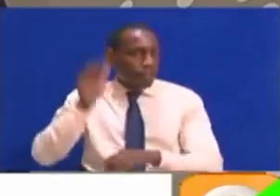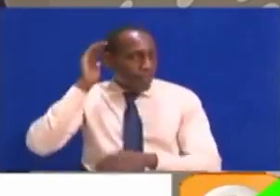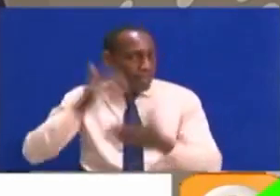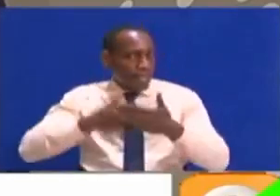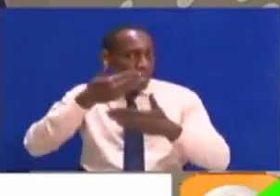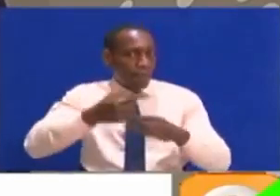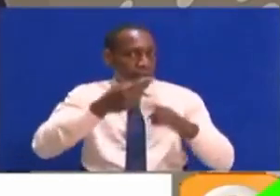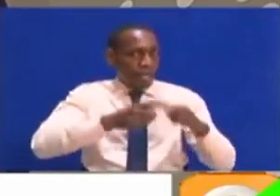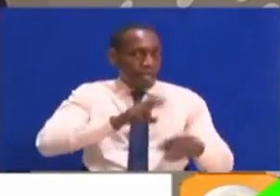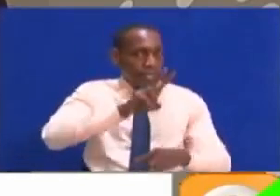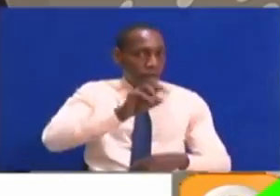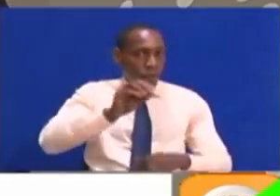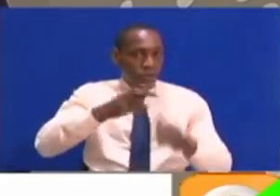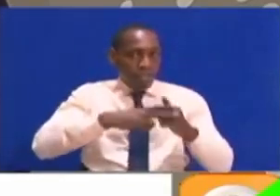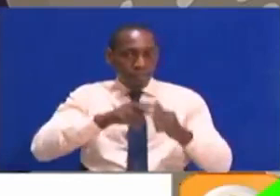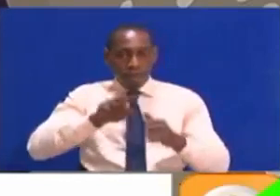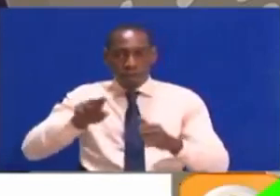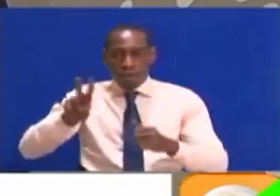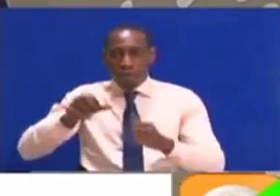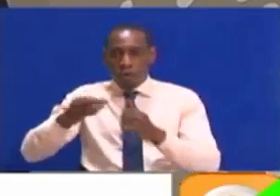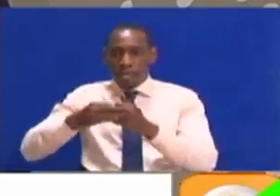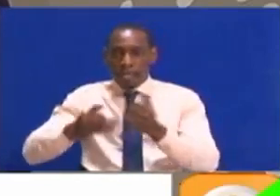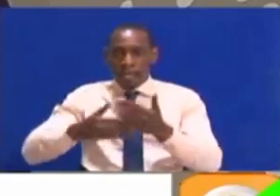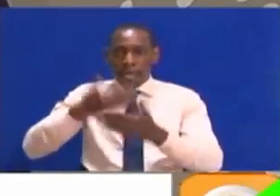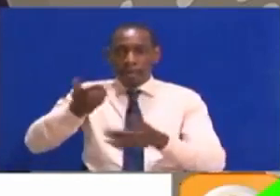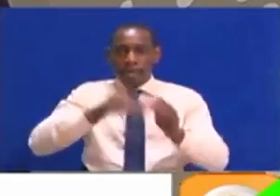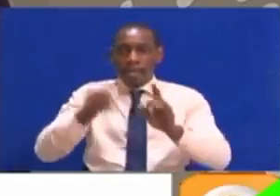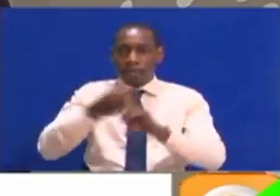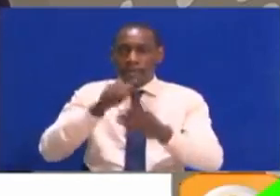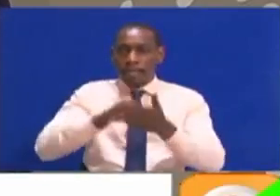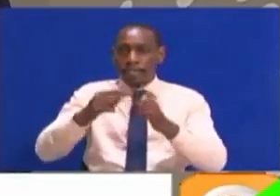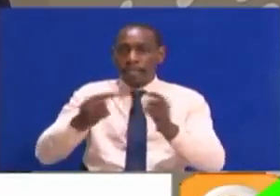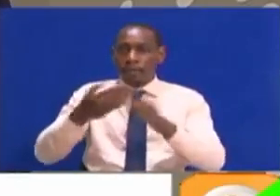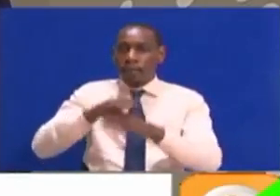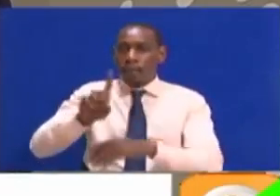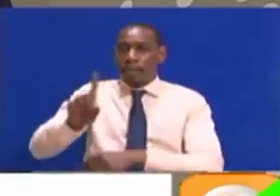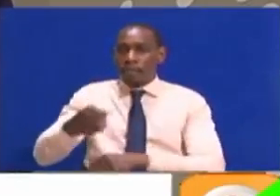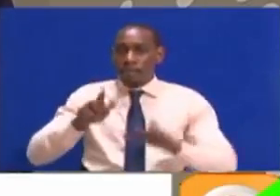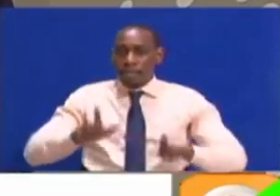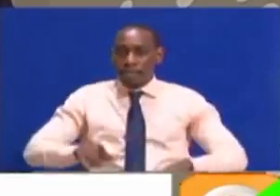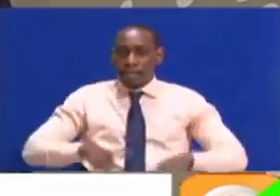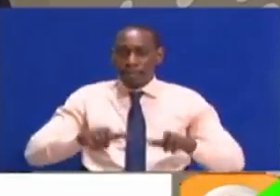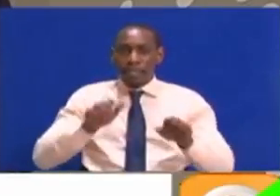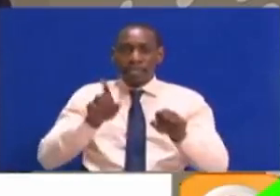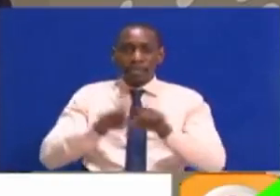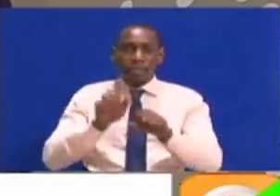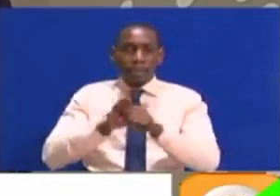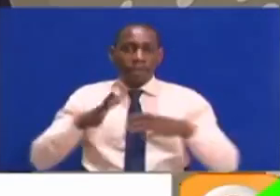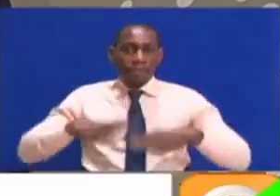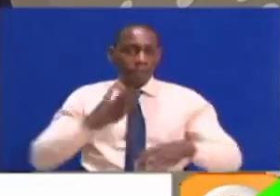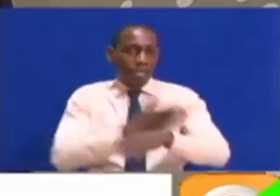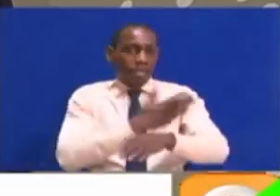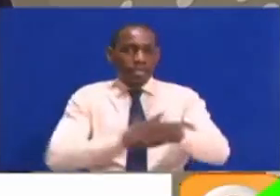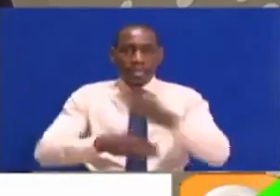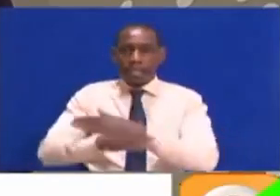the 2007-2008 post-election skirmishes that claimed over 1,000 lives and left thousands maimed or